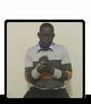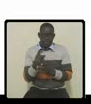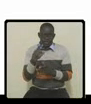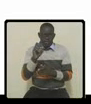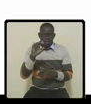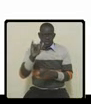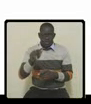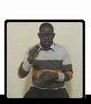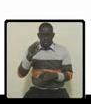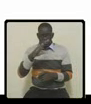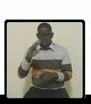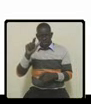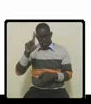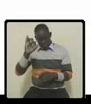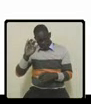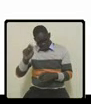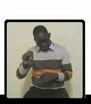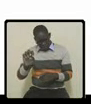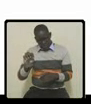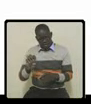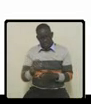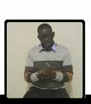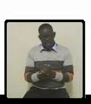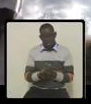you have to take some more photos, dude.